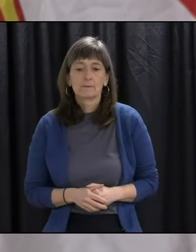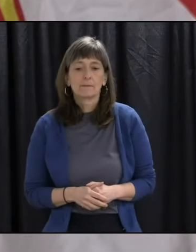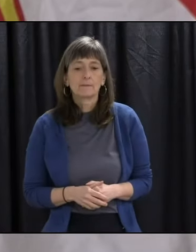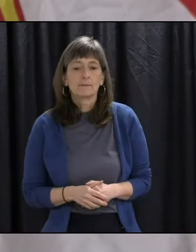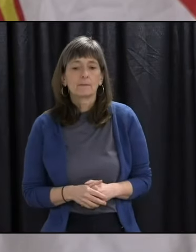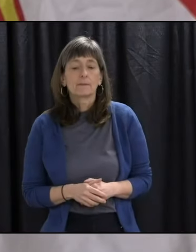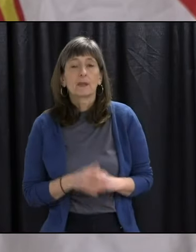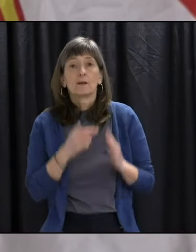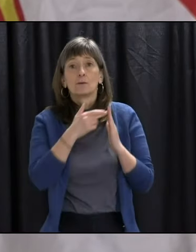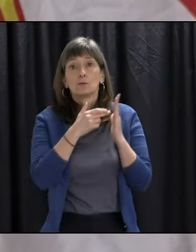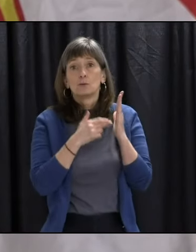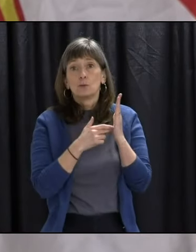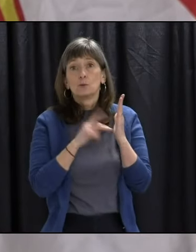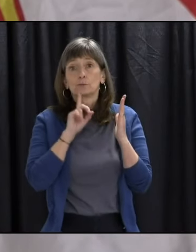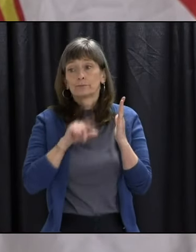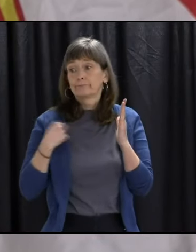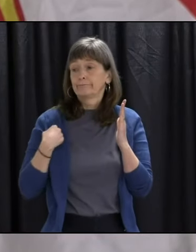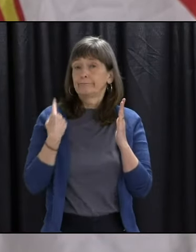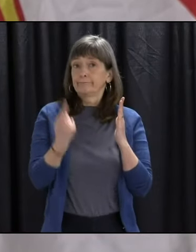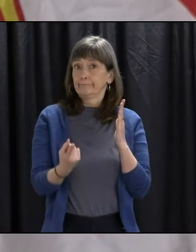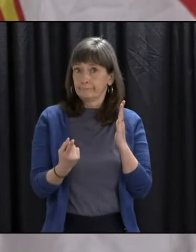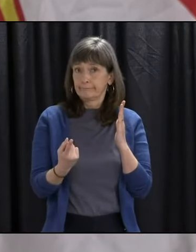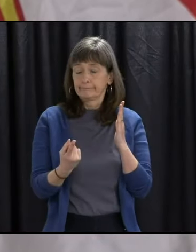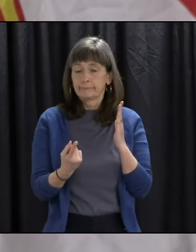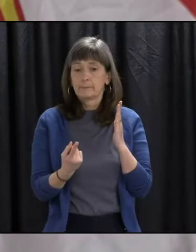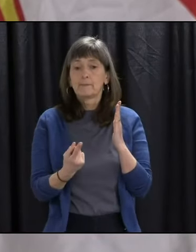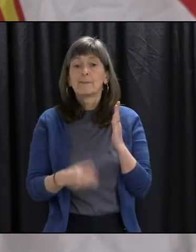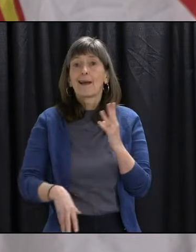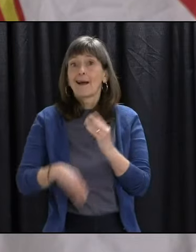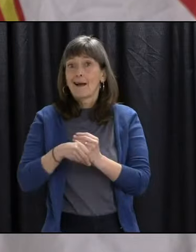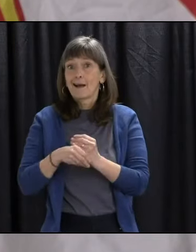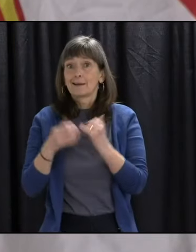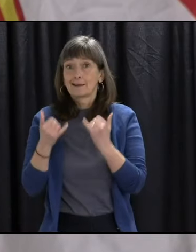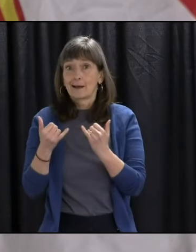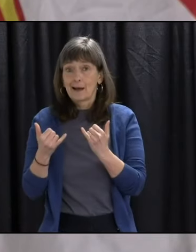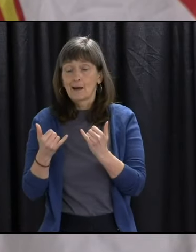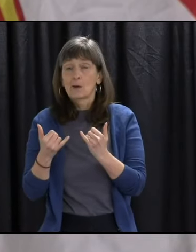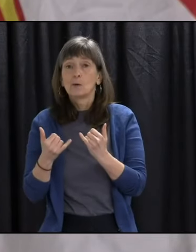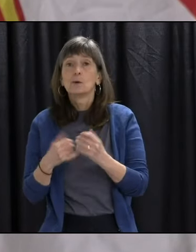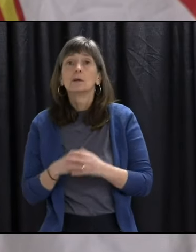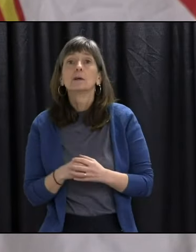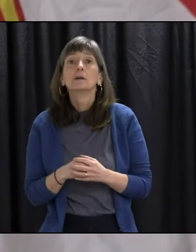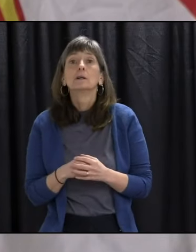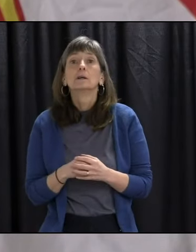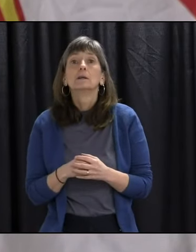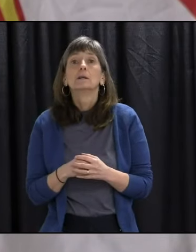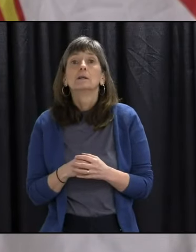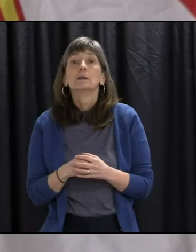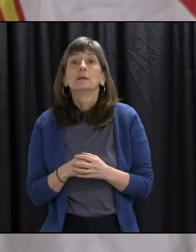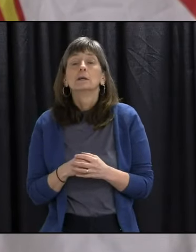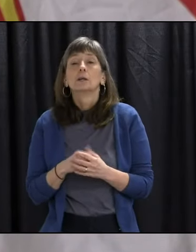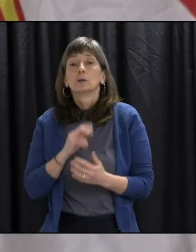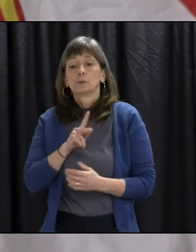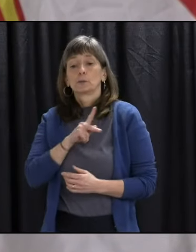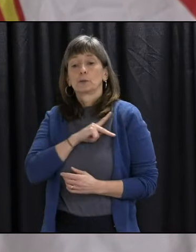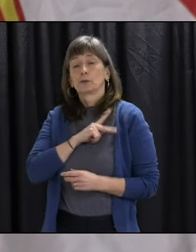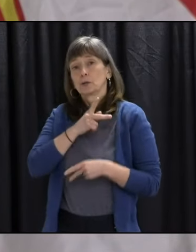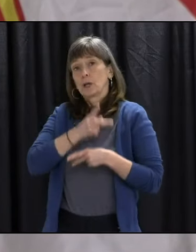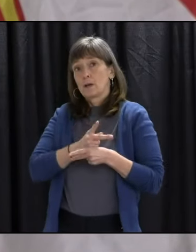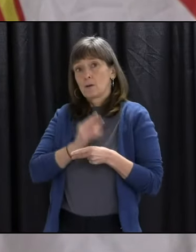health orders implemented over the last number of weeks, today I am issuing an order that will prohibit personal care home